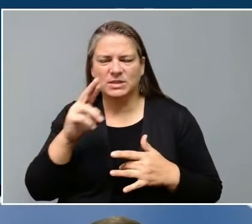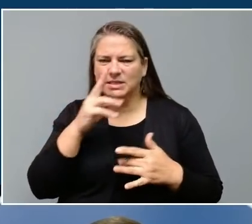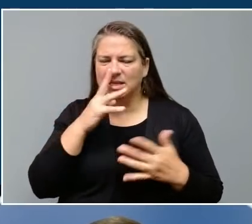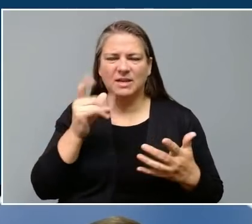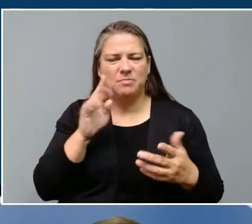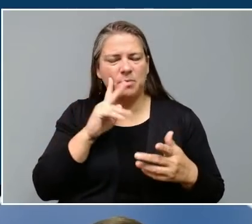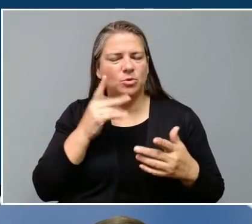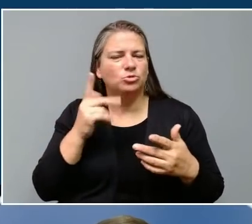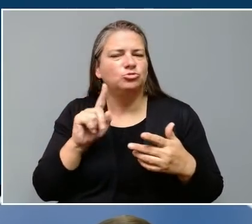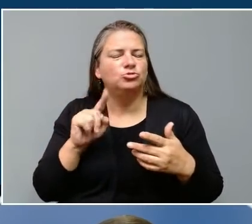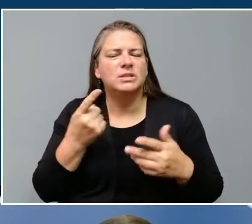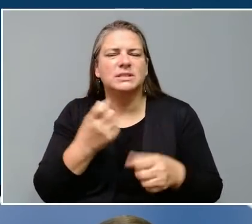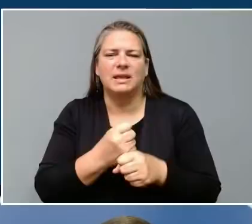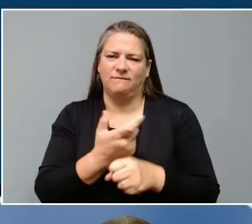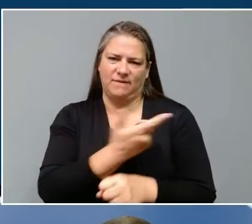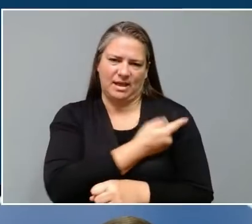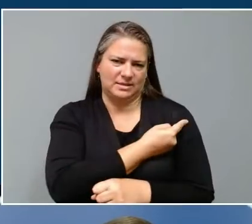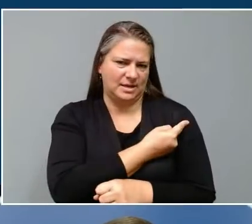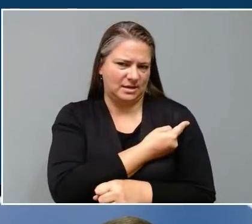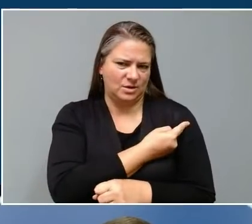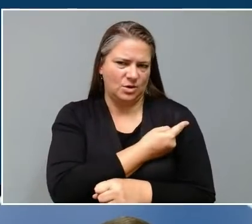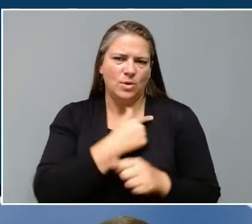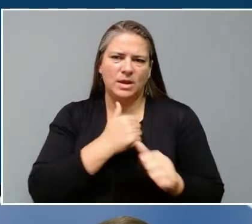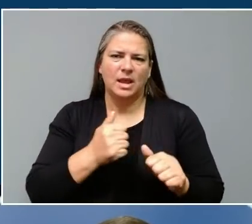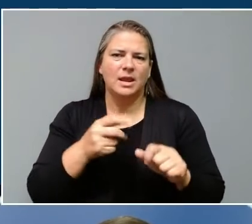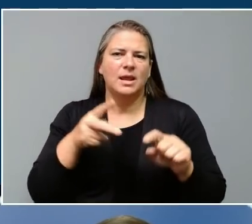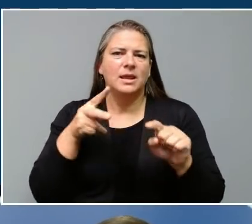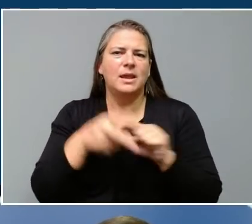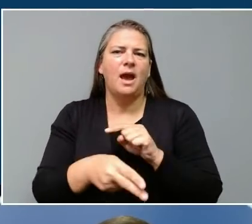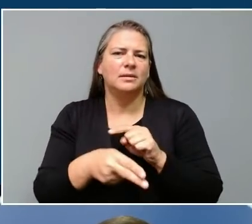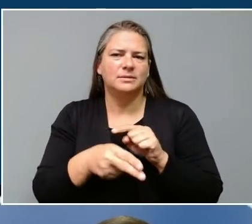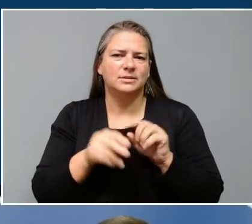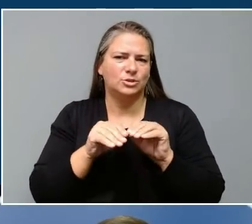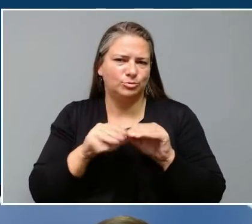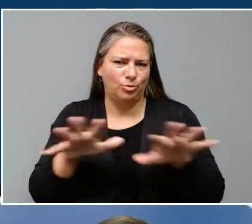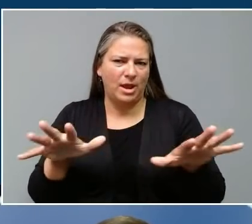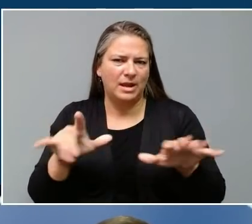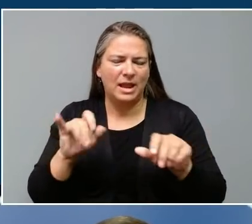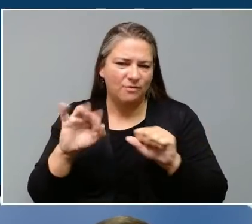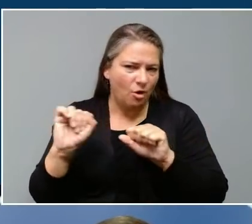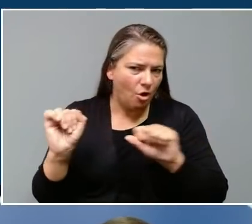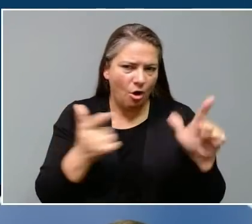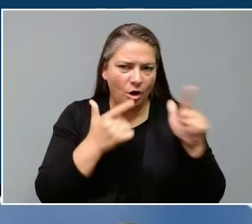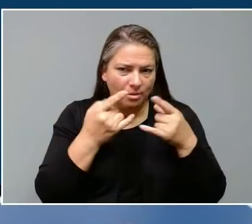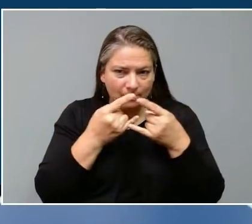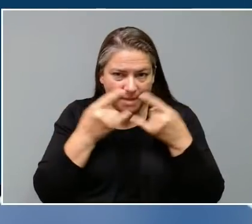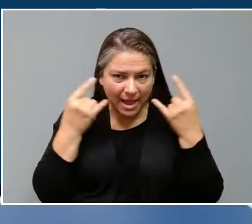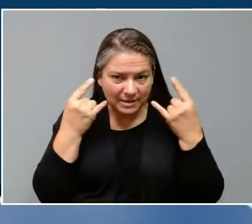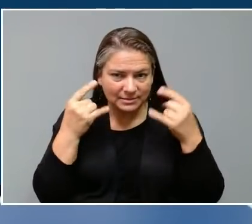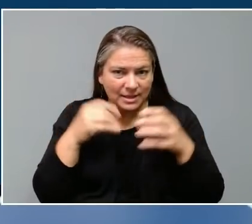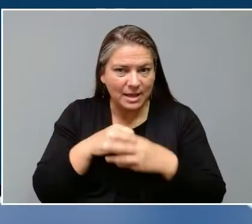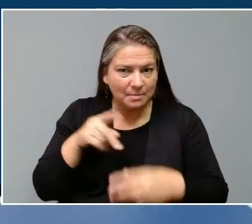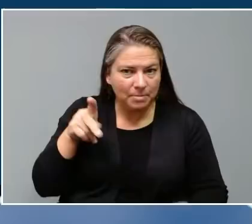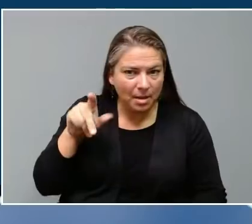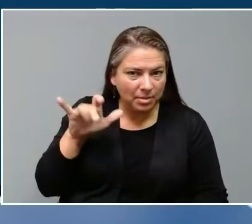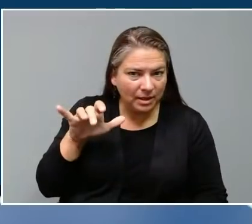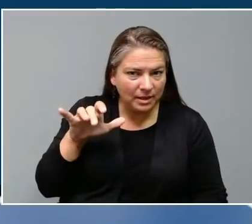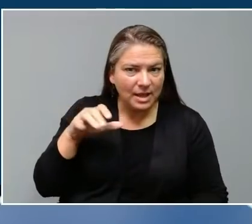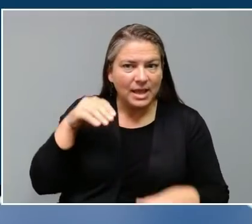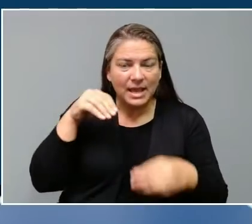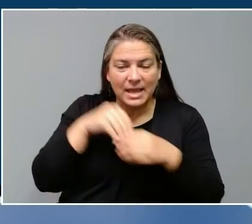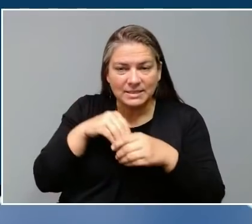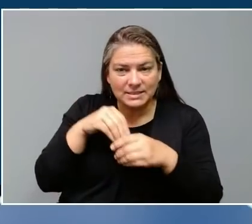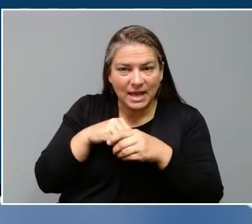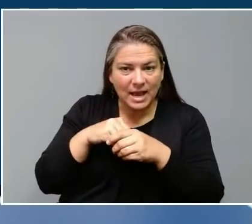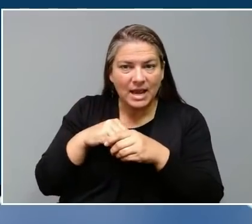vaccinated, and we could significantly cut the transmission if everyone would wear a mask when they are in public, indoors, outside of